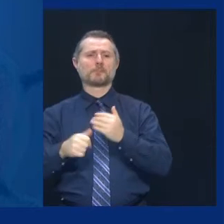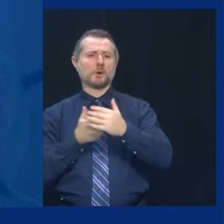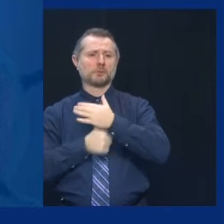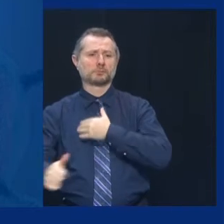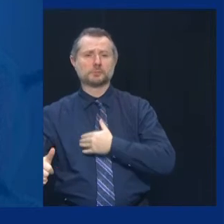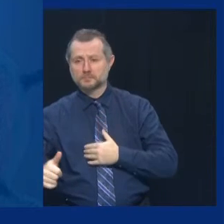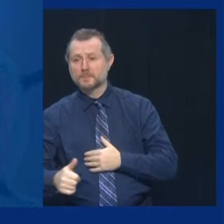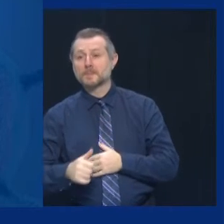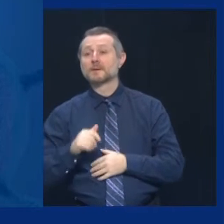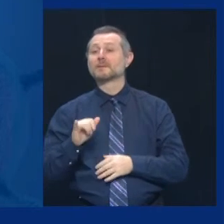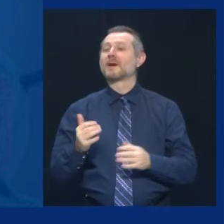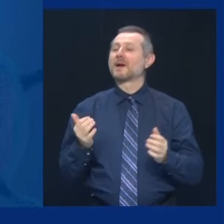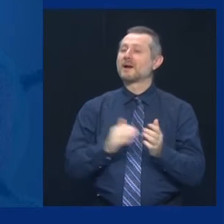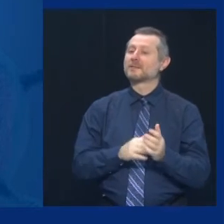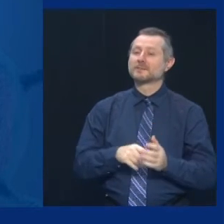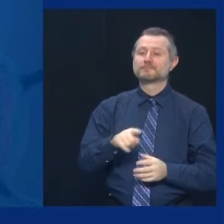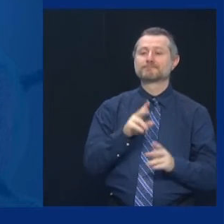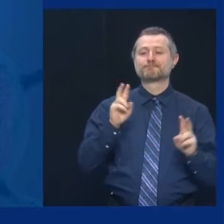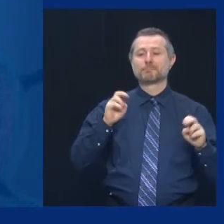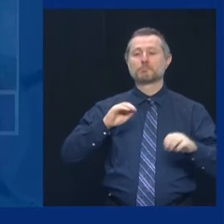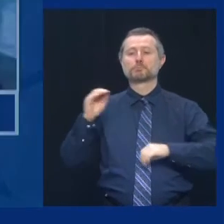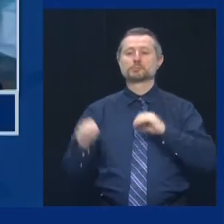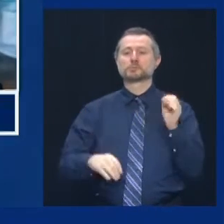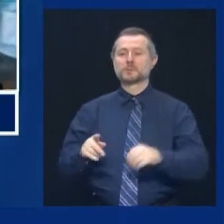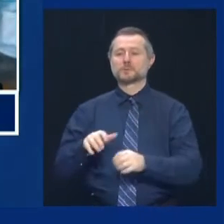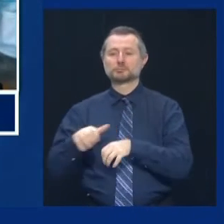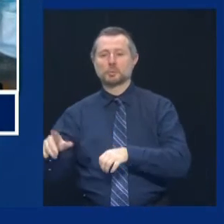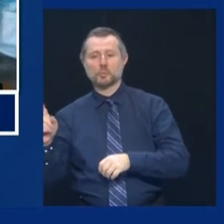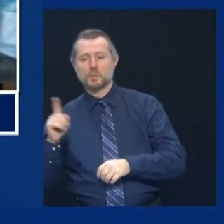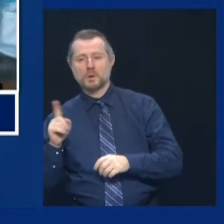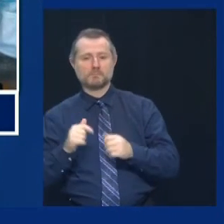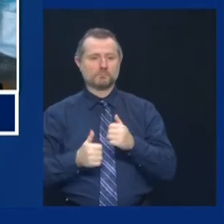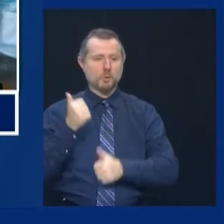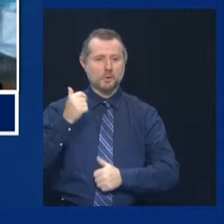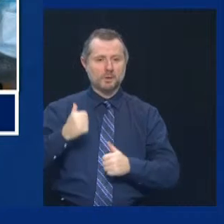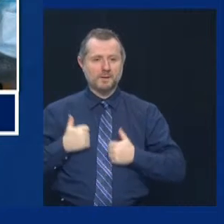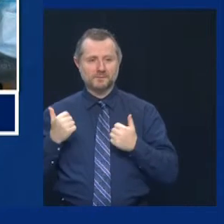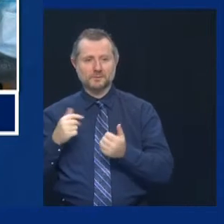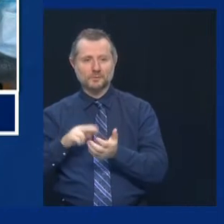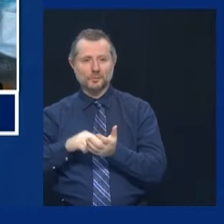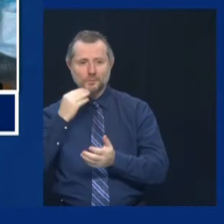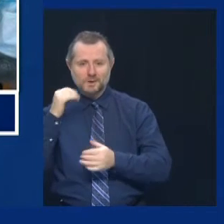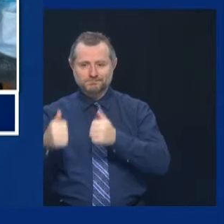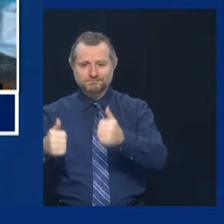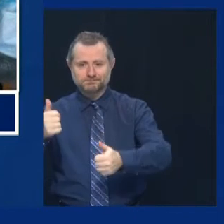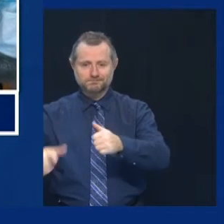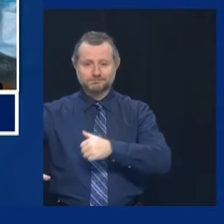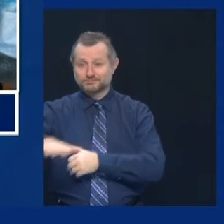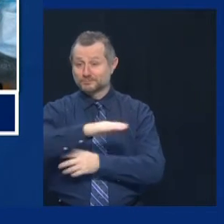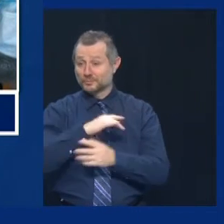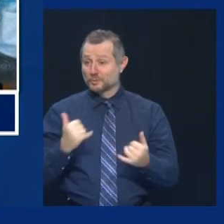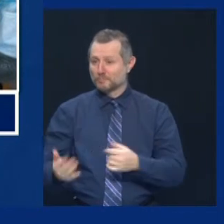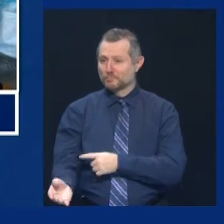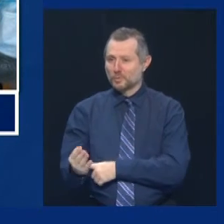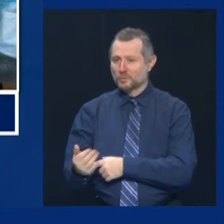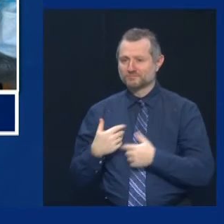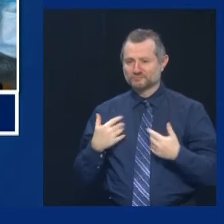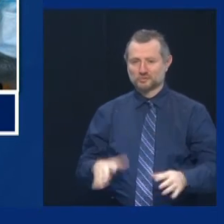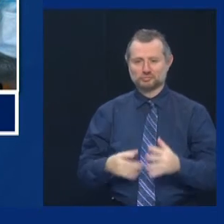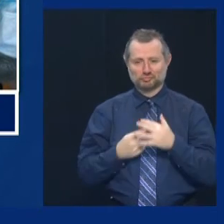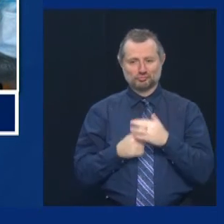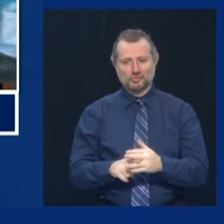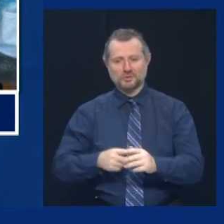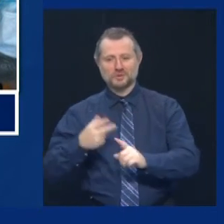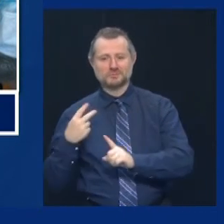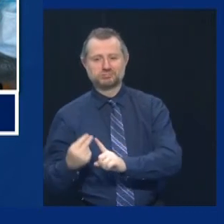Again, it is basically proportionate to where the nursing homes are. This morning, we started in the nursing homes,